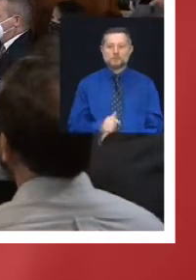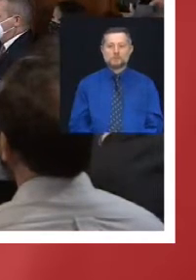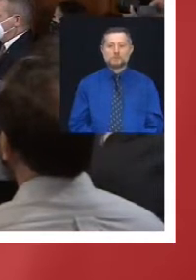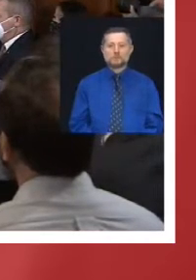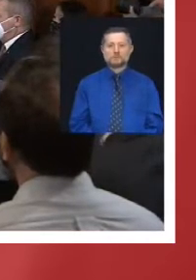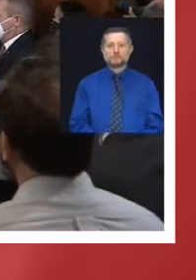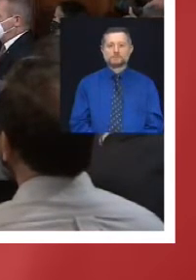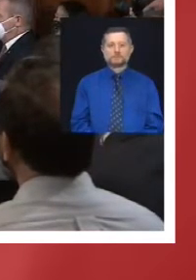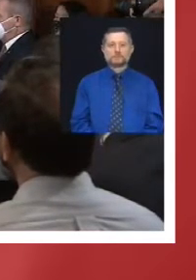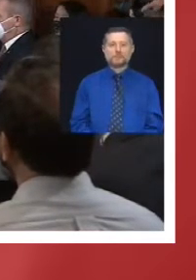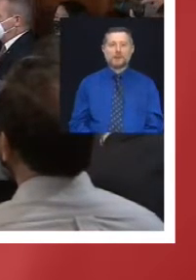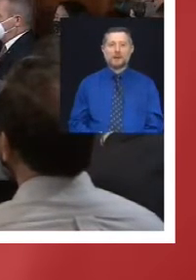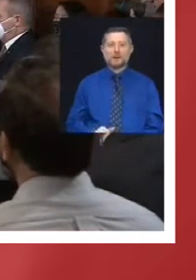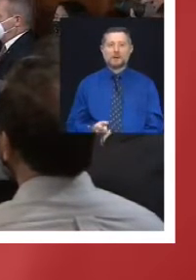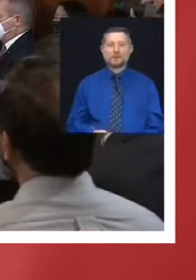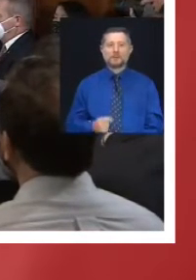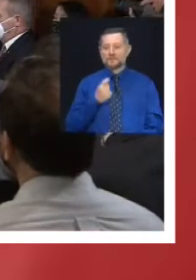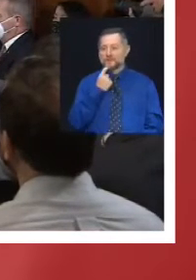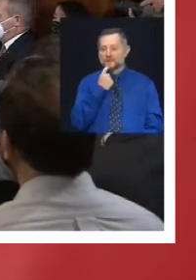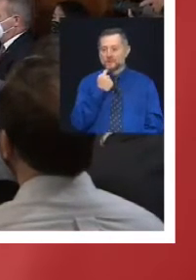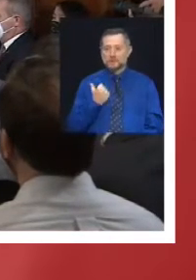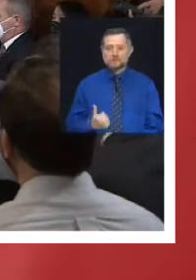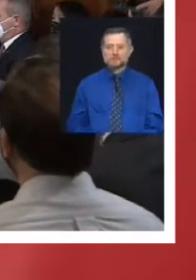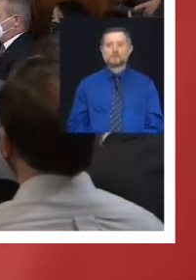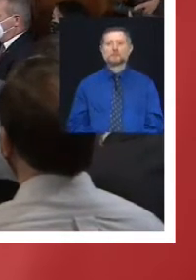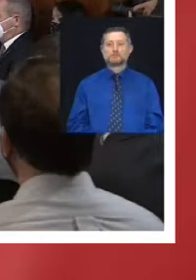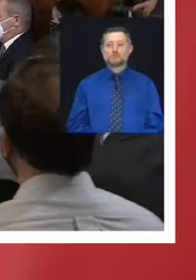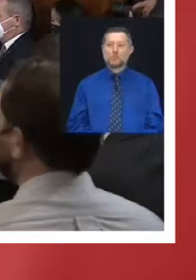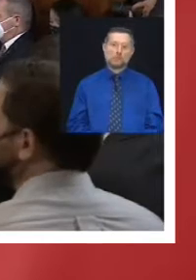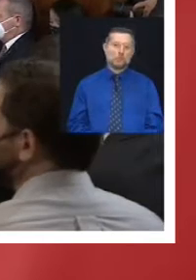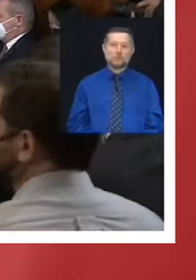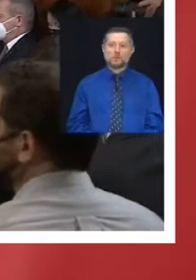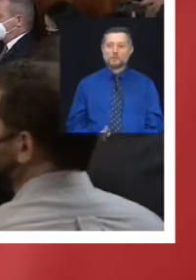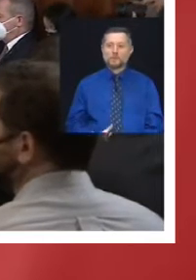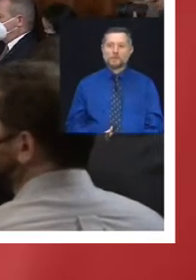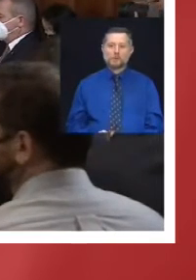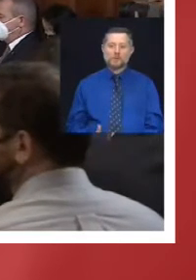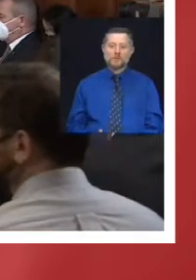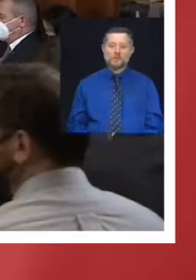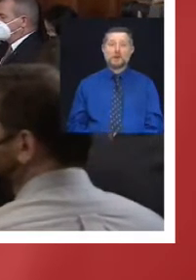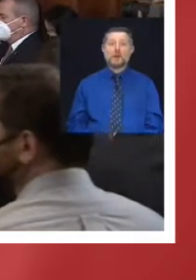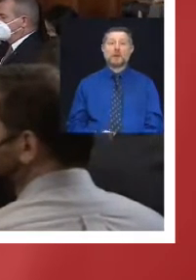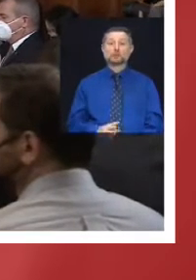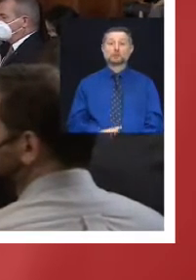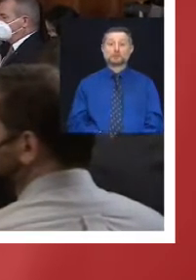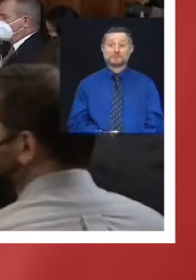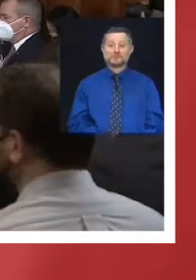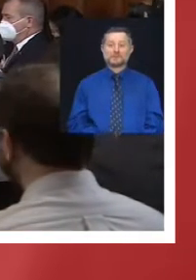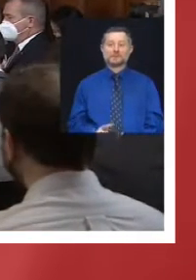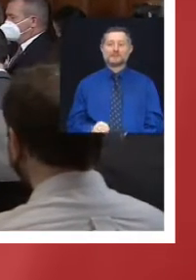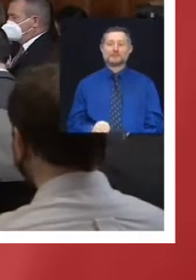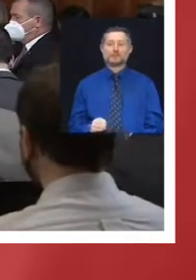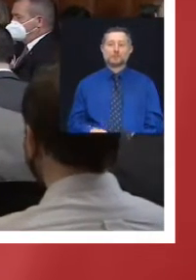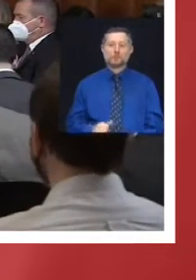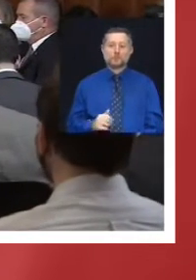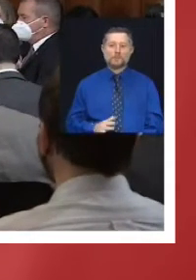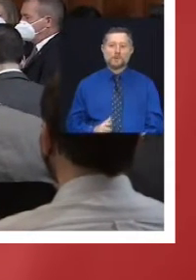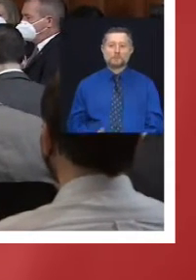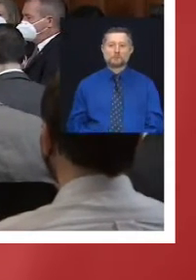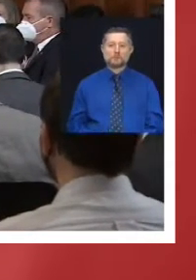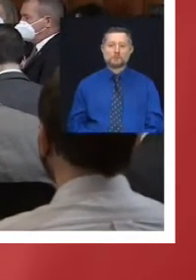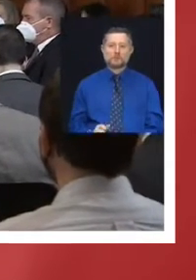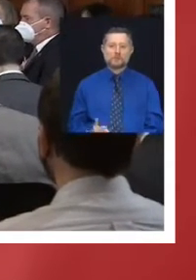world as we await is New York Governor Kathy Hochul, who was sworn